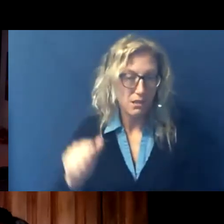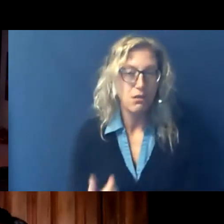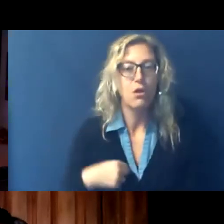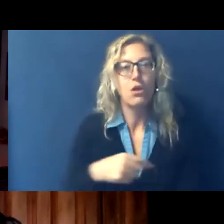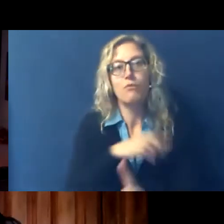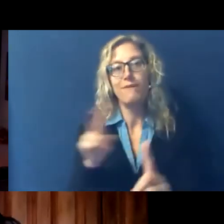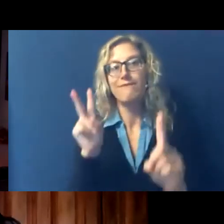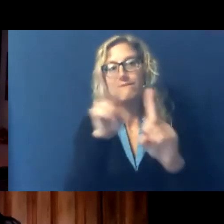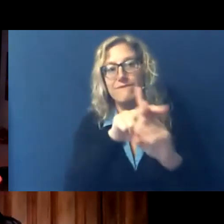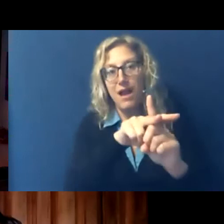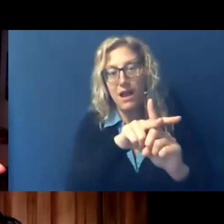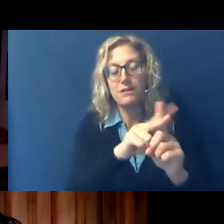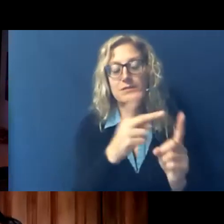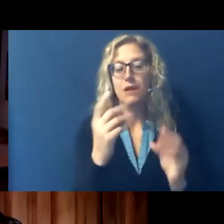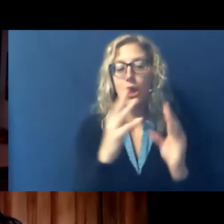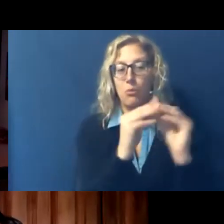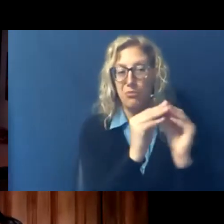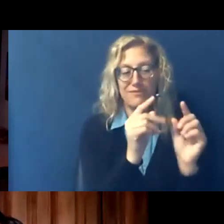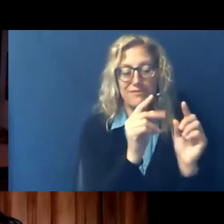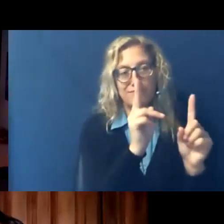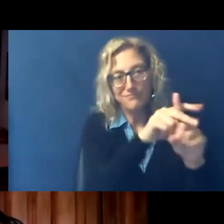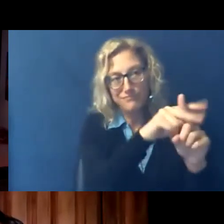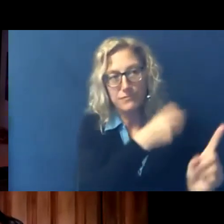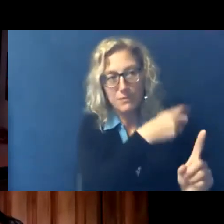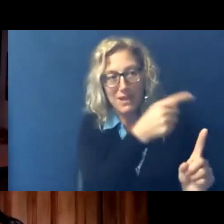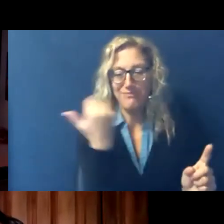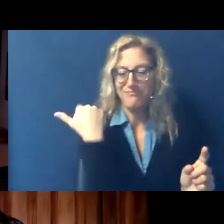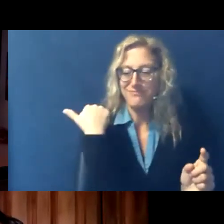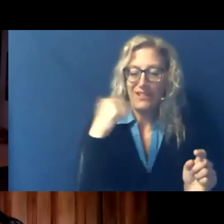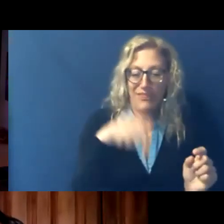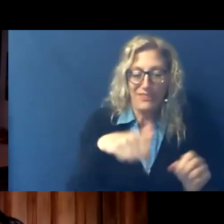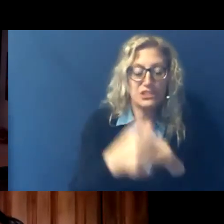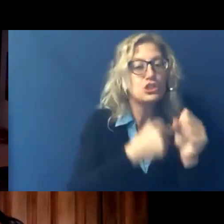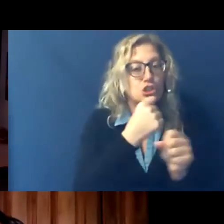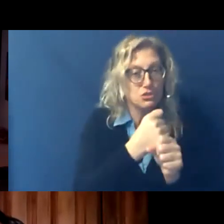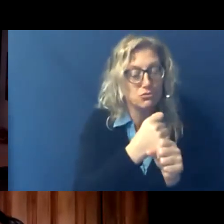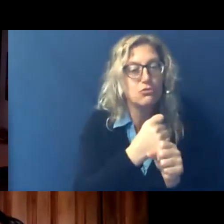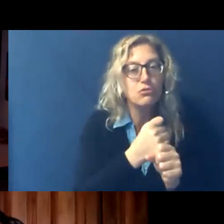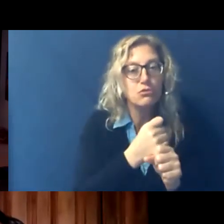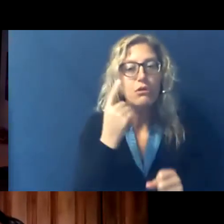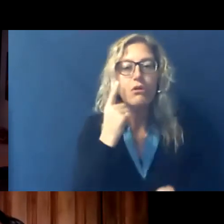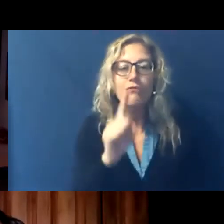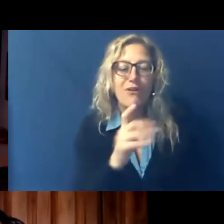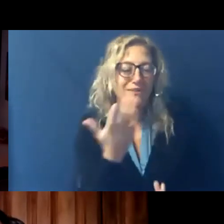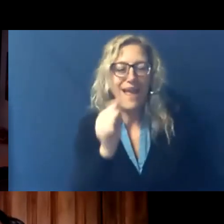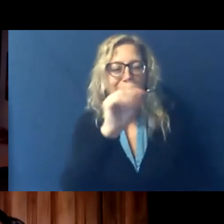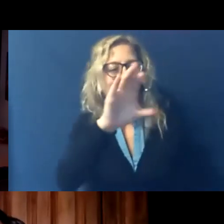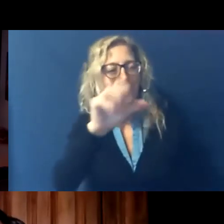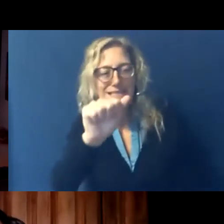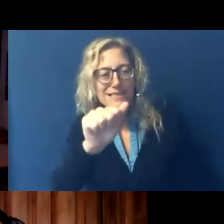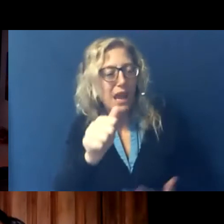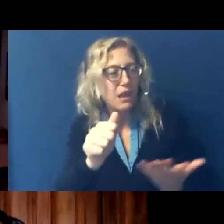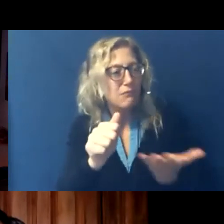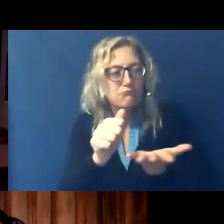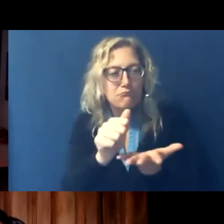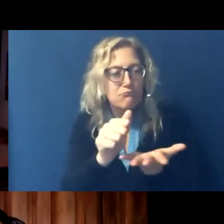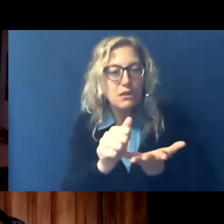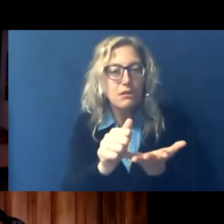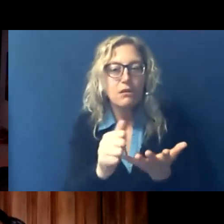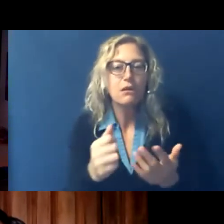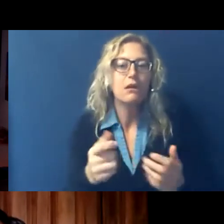a brief this year, this time, talking about the essential nature of the ACA to people living